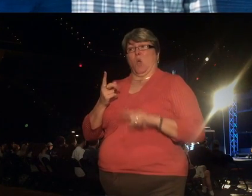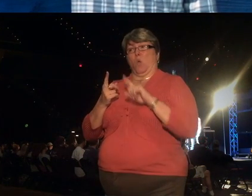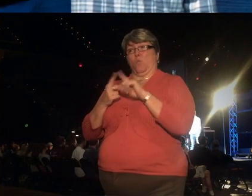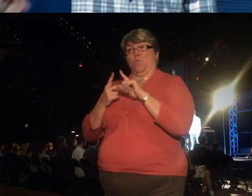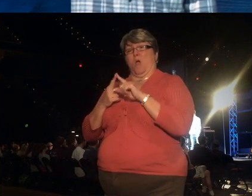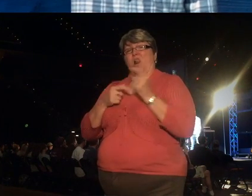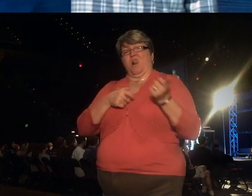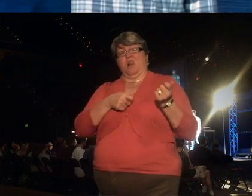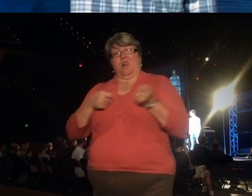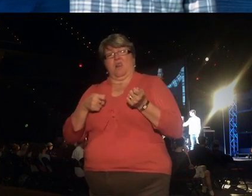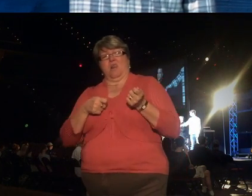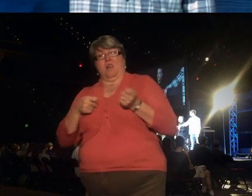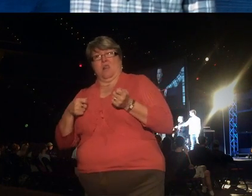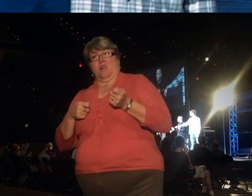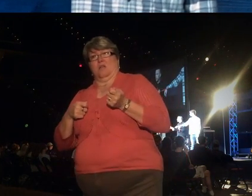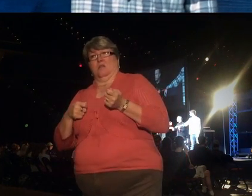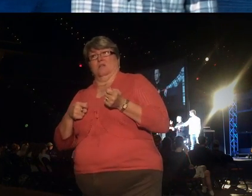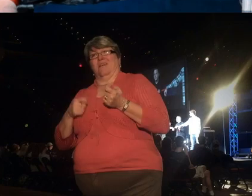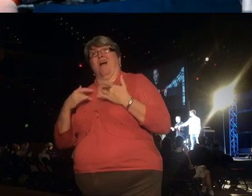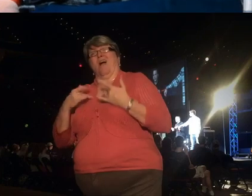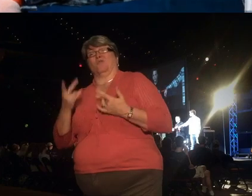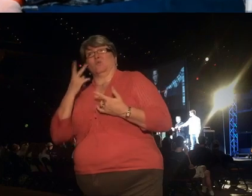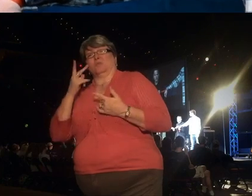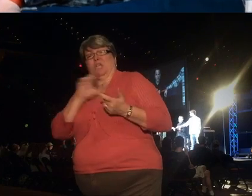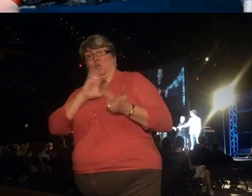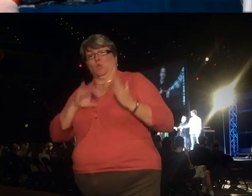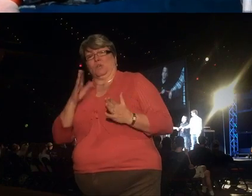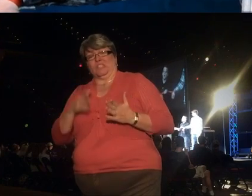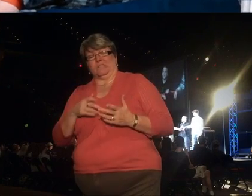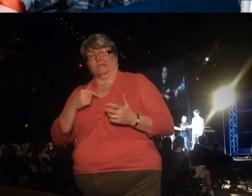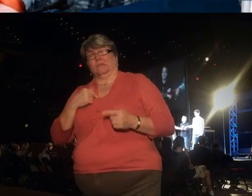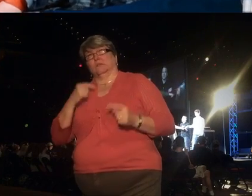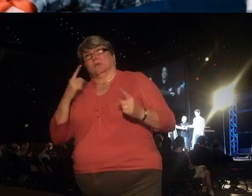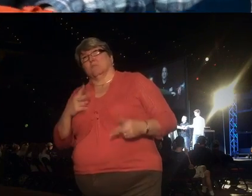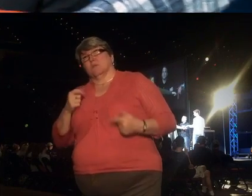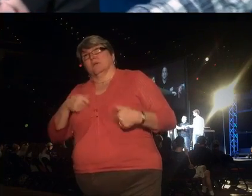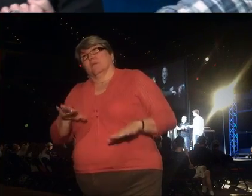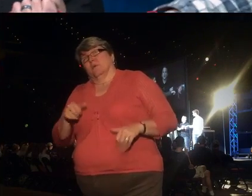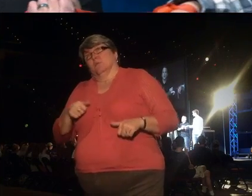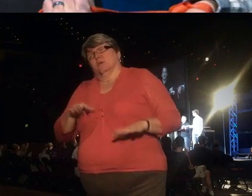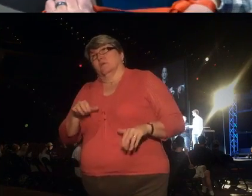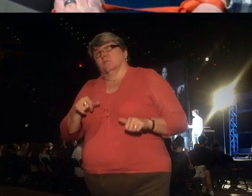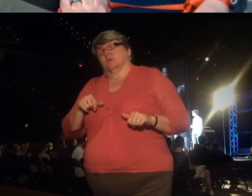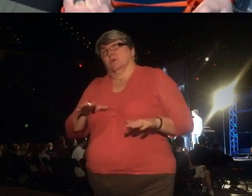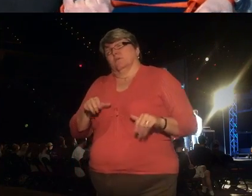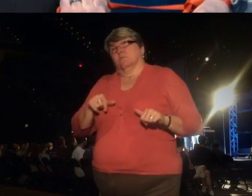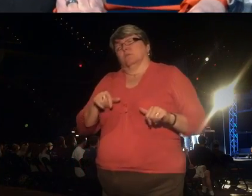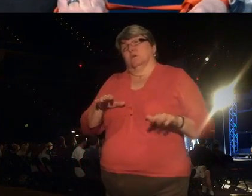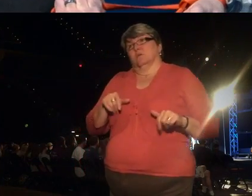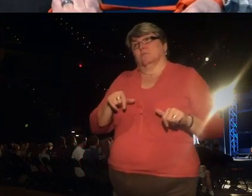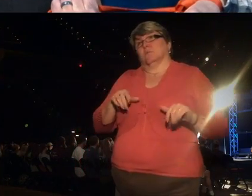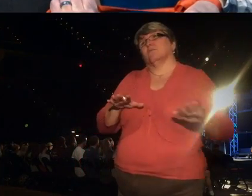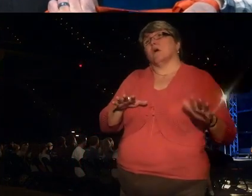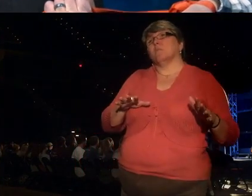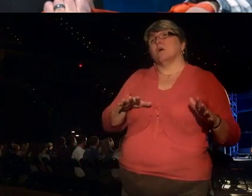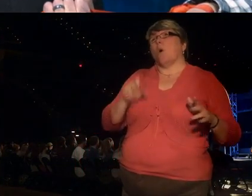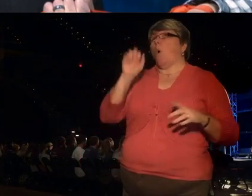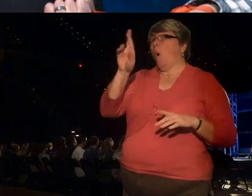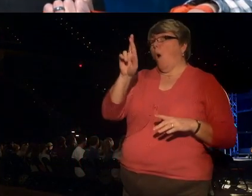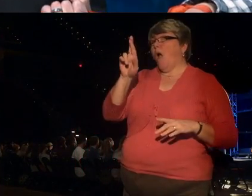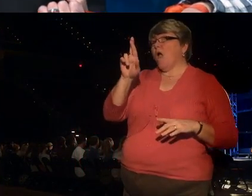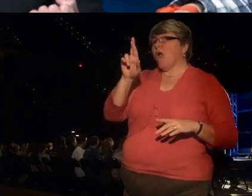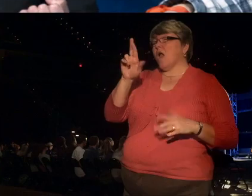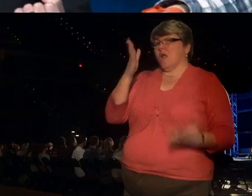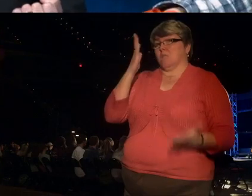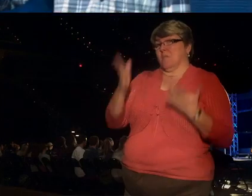the other, and often what you see is a Christian who has to compromise and give up on their core tenets of their faith. Or you get